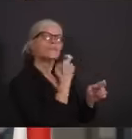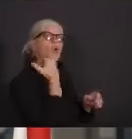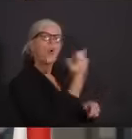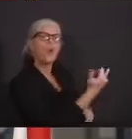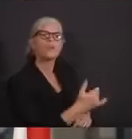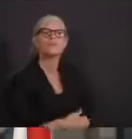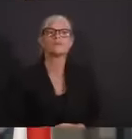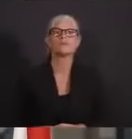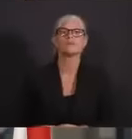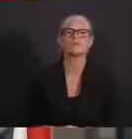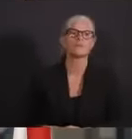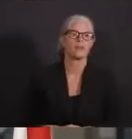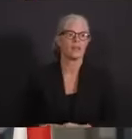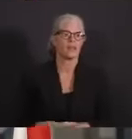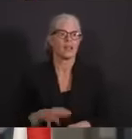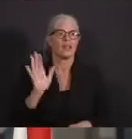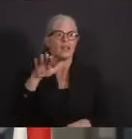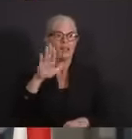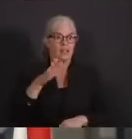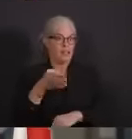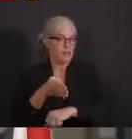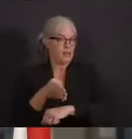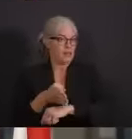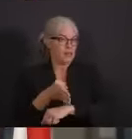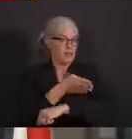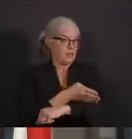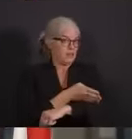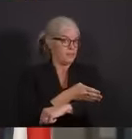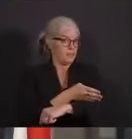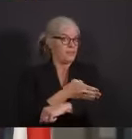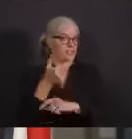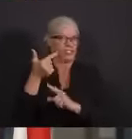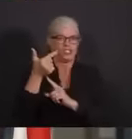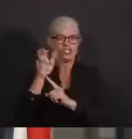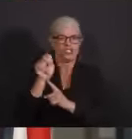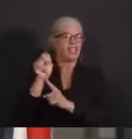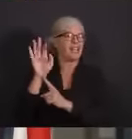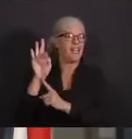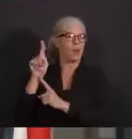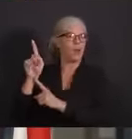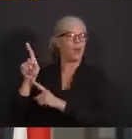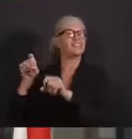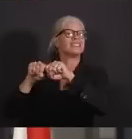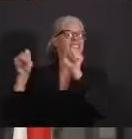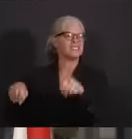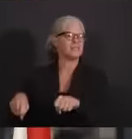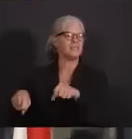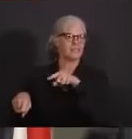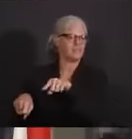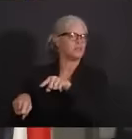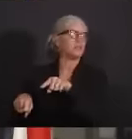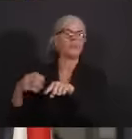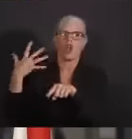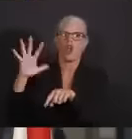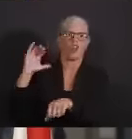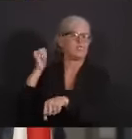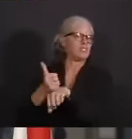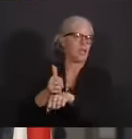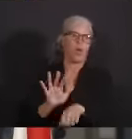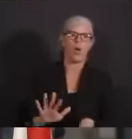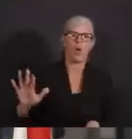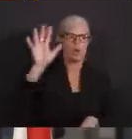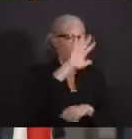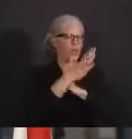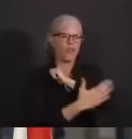So the enhanced or next gen 911 system that is in place throughout the country, it's overseen by the Department of